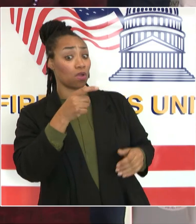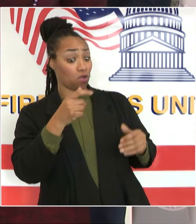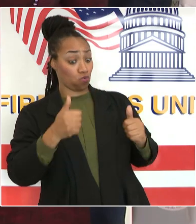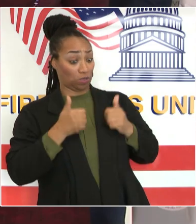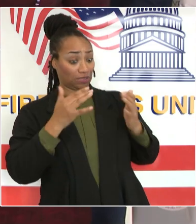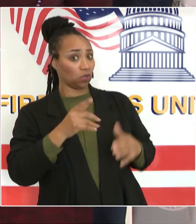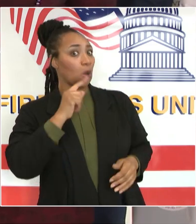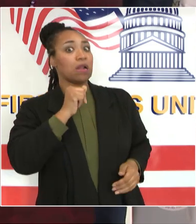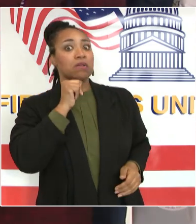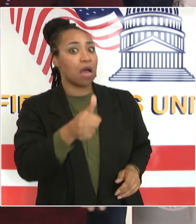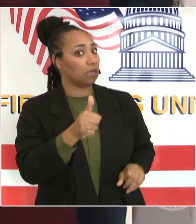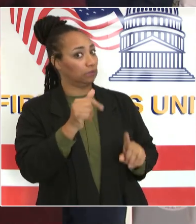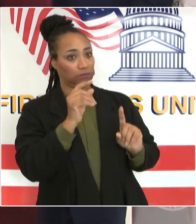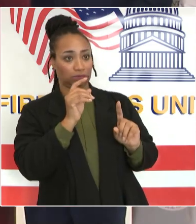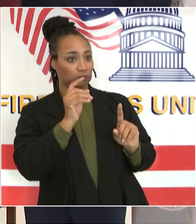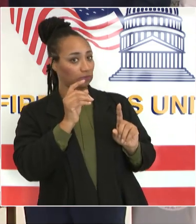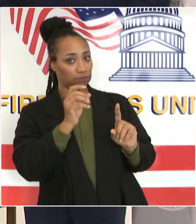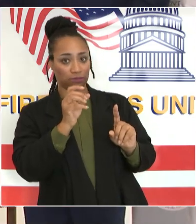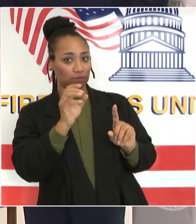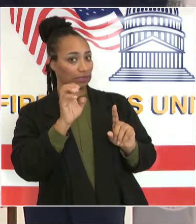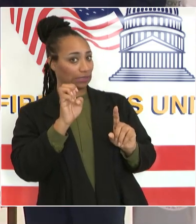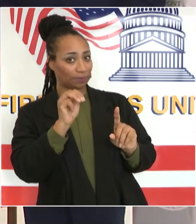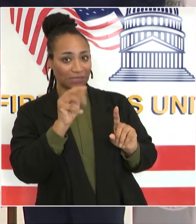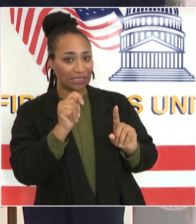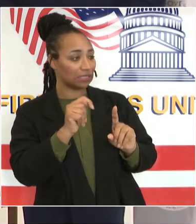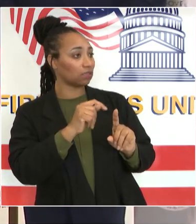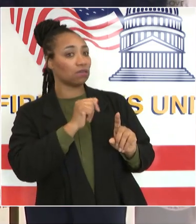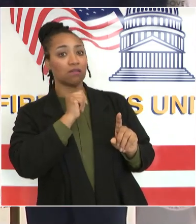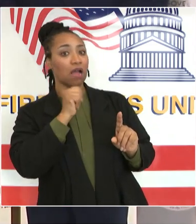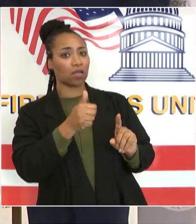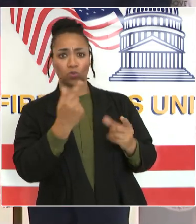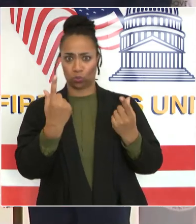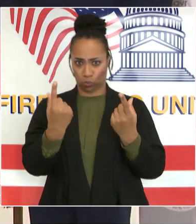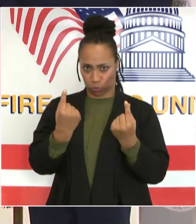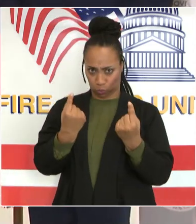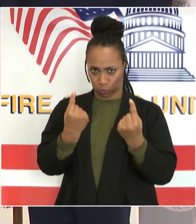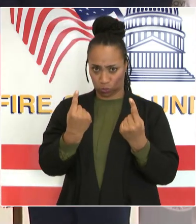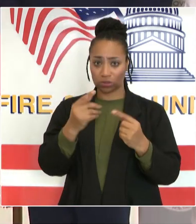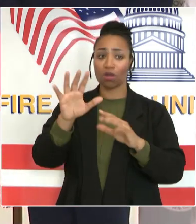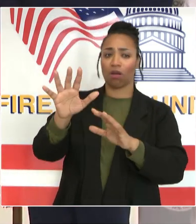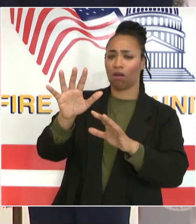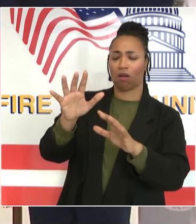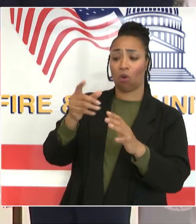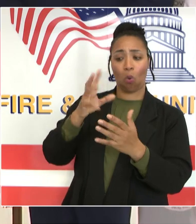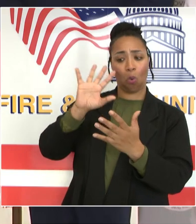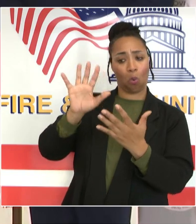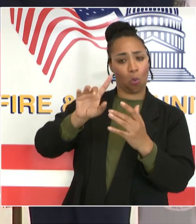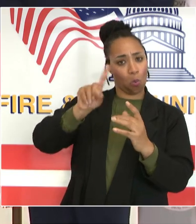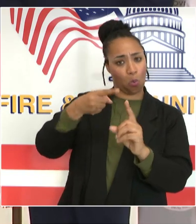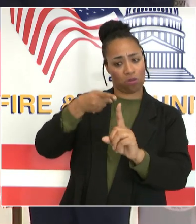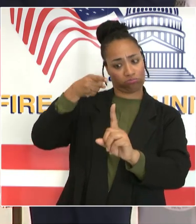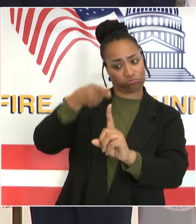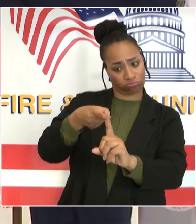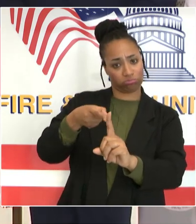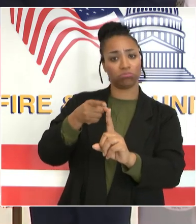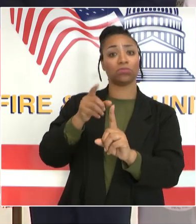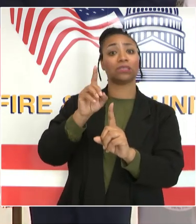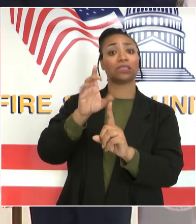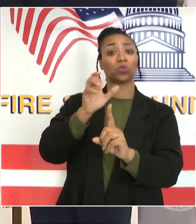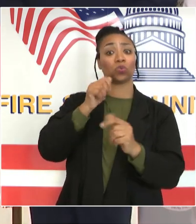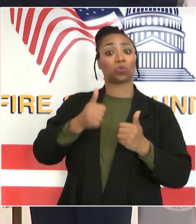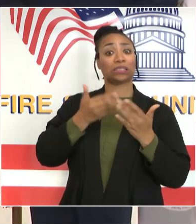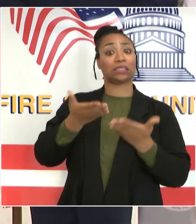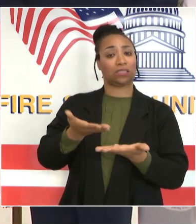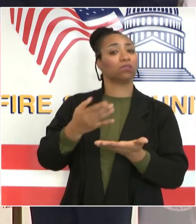residents. Thank you. Mayor Bowser, just following up on yesterday on the executive order, you had mentioned that you had asked for an update from the